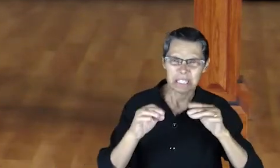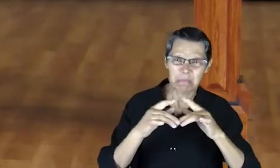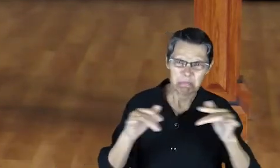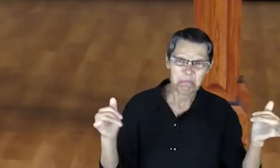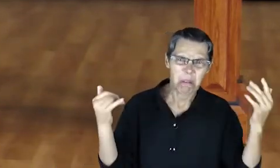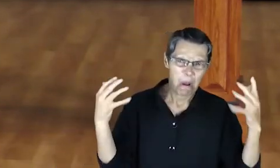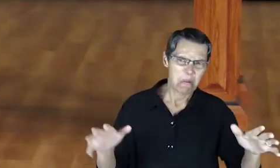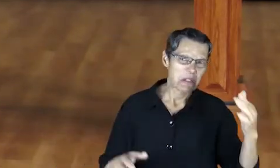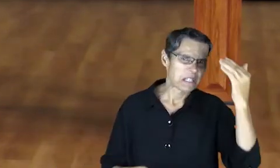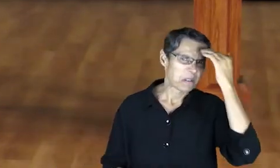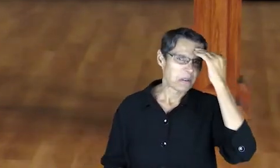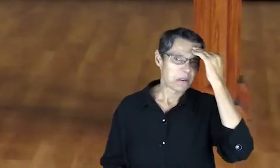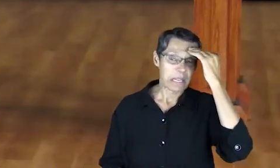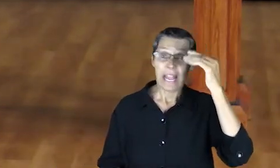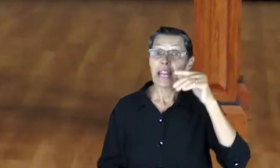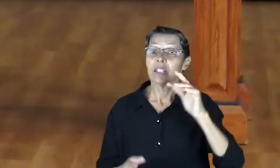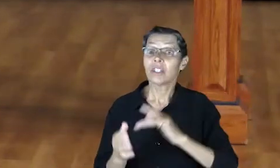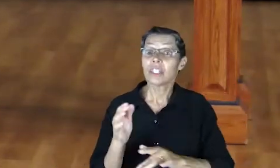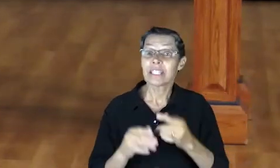send them out two by two.